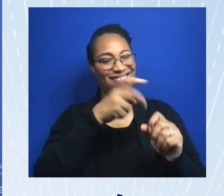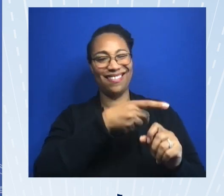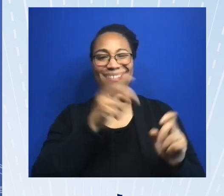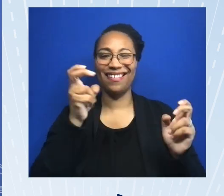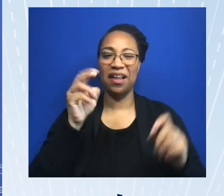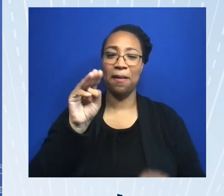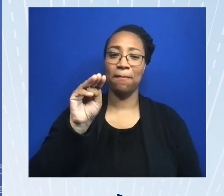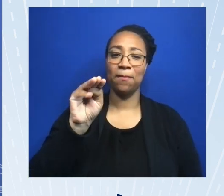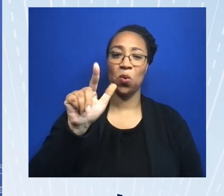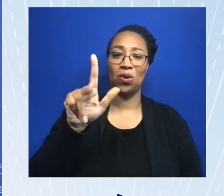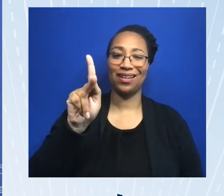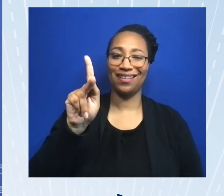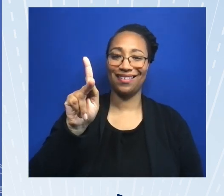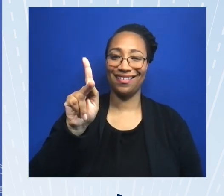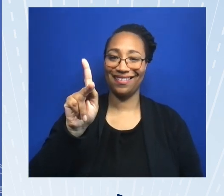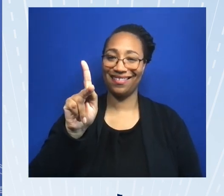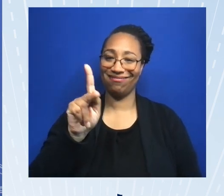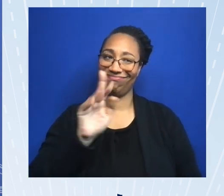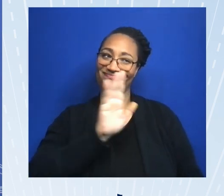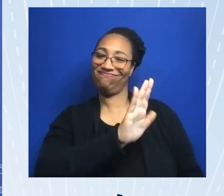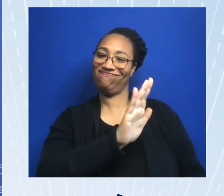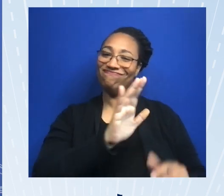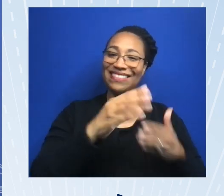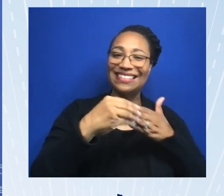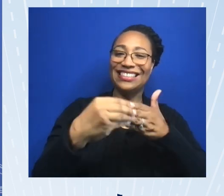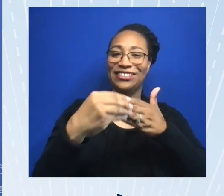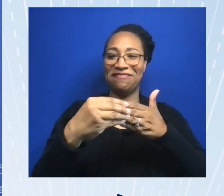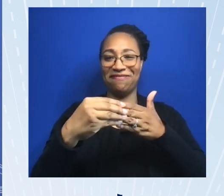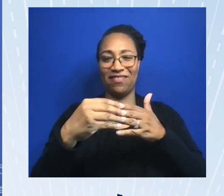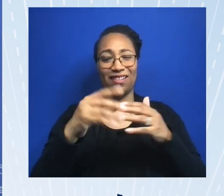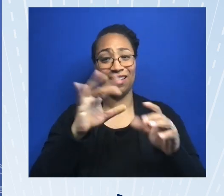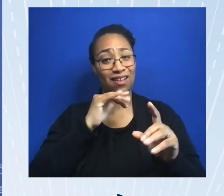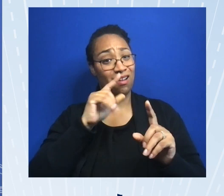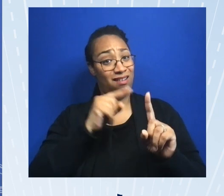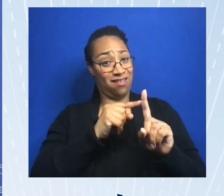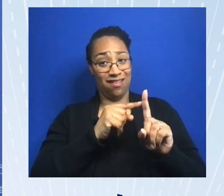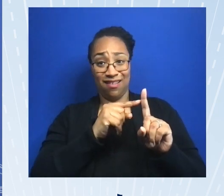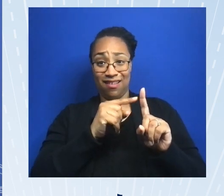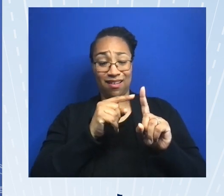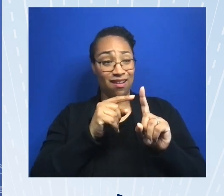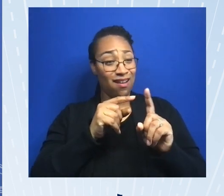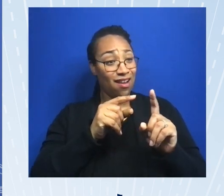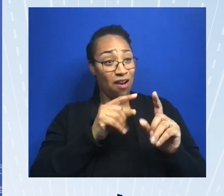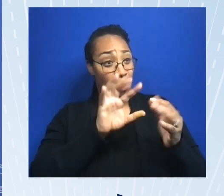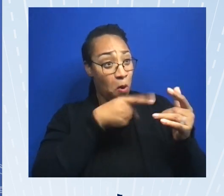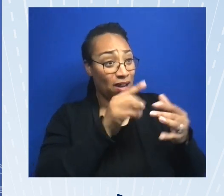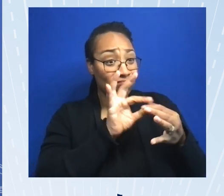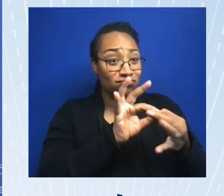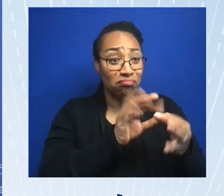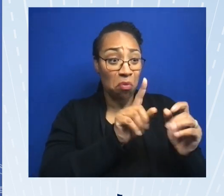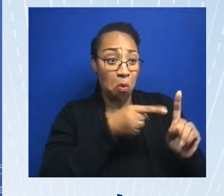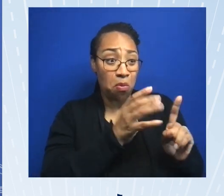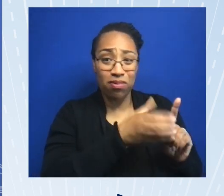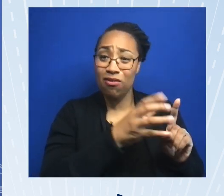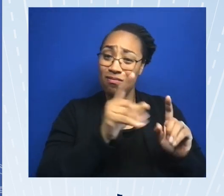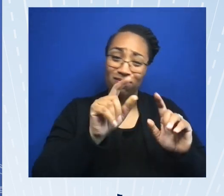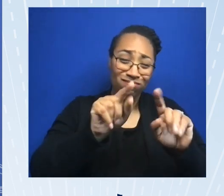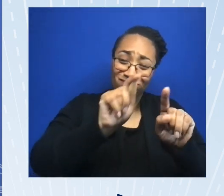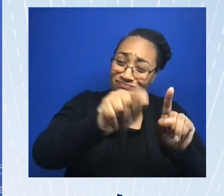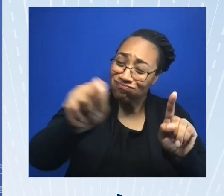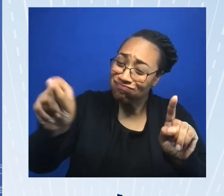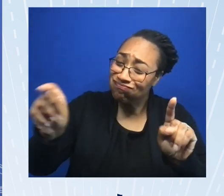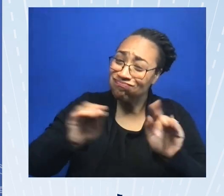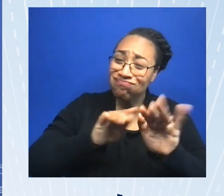people. Or, as we say in our faith, we are obligated to do tikkun olam, to use our lives to heal a